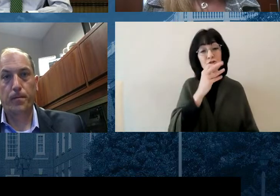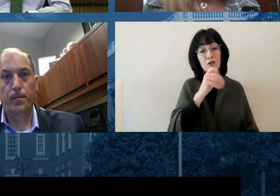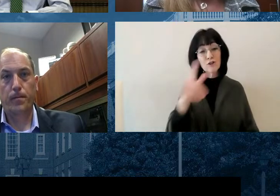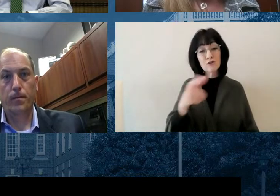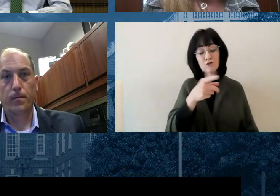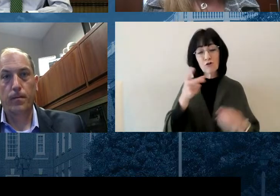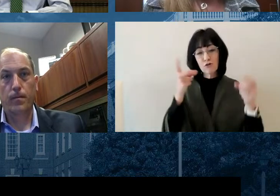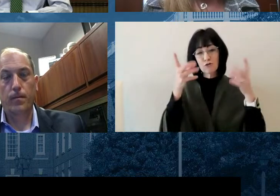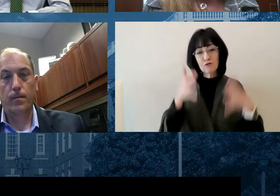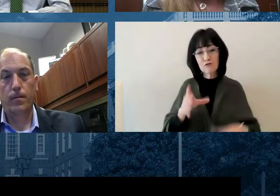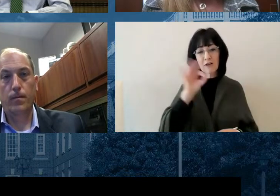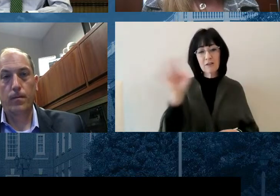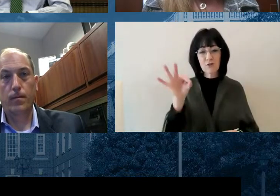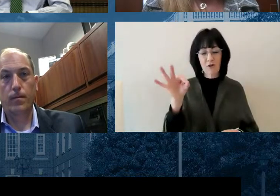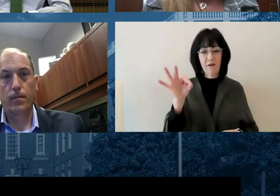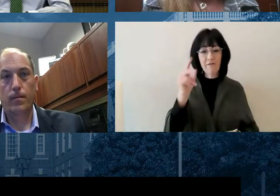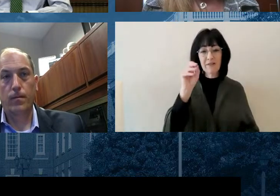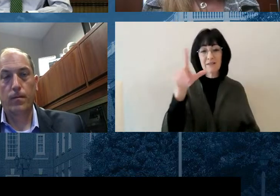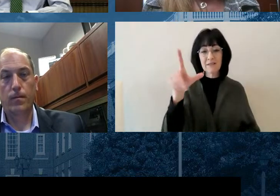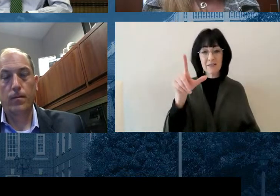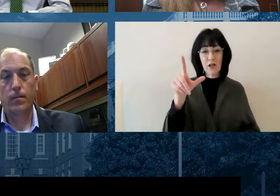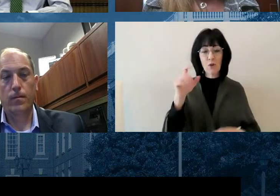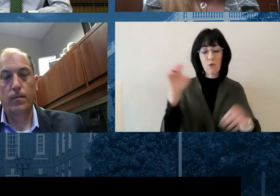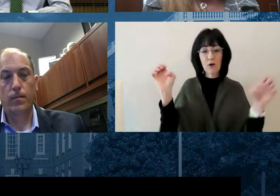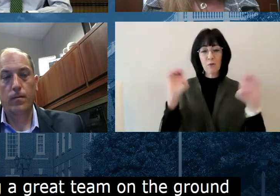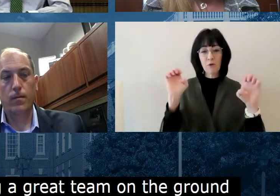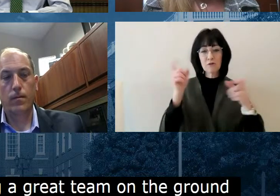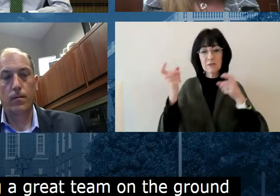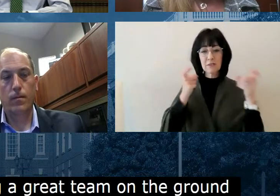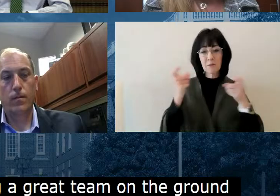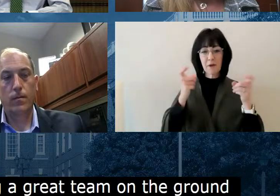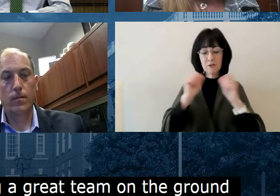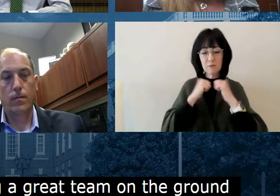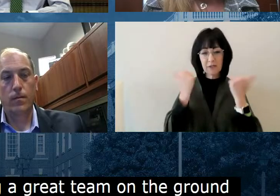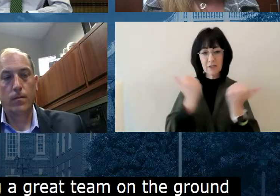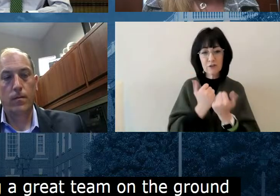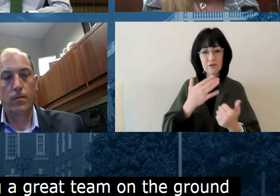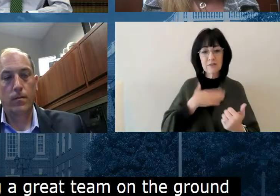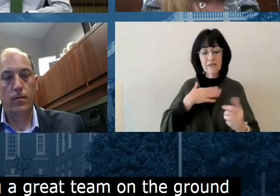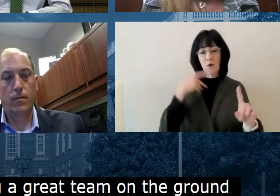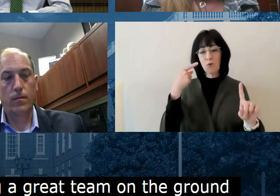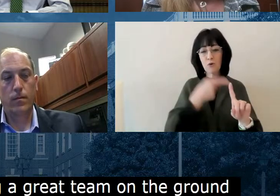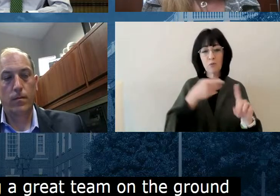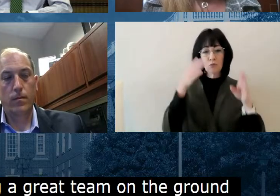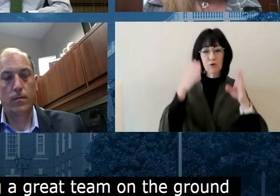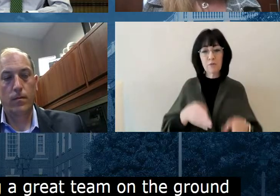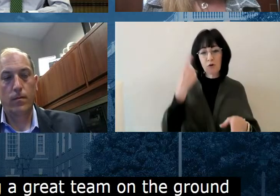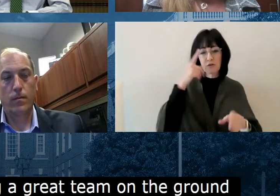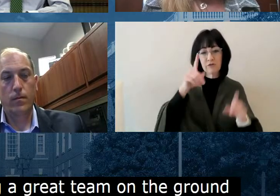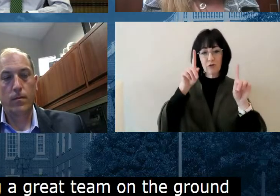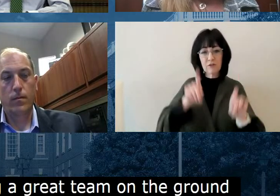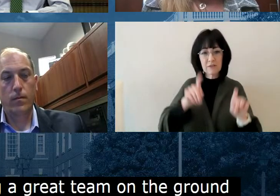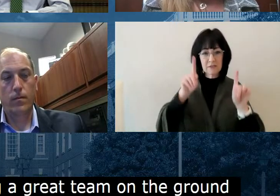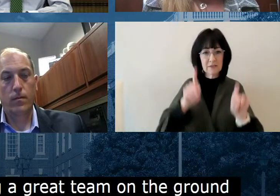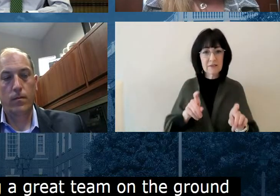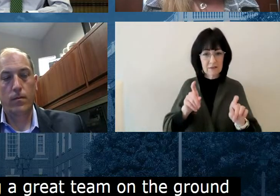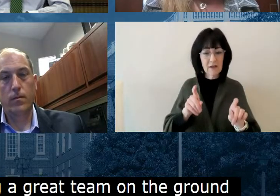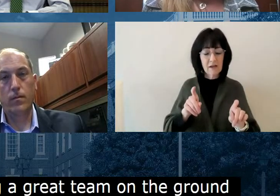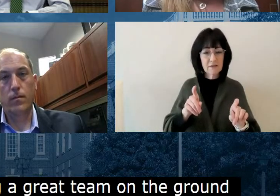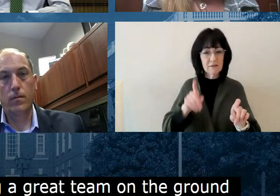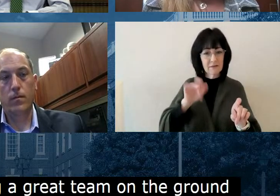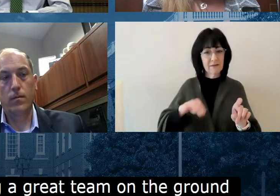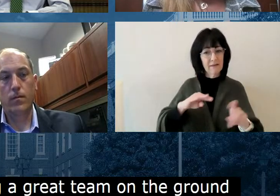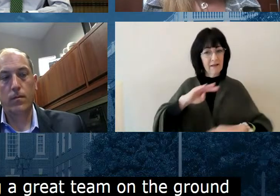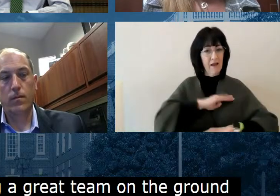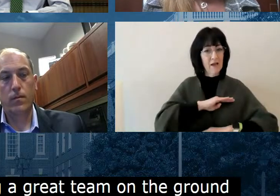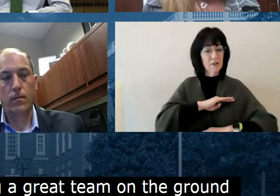the Delaware Emergency Management Agency and our point person for testing, which has met the goals that we set for